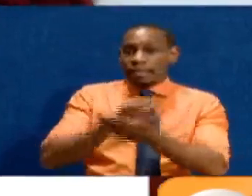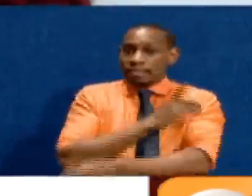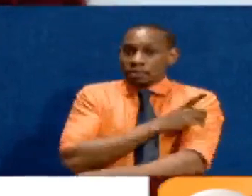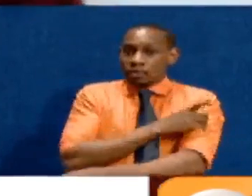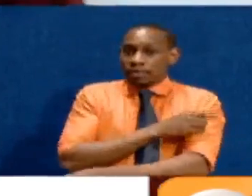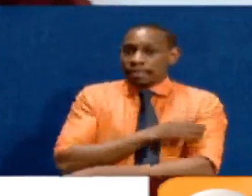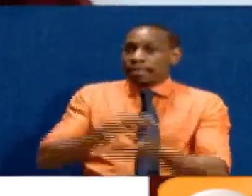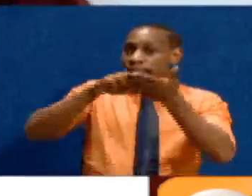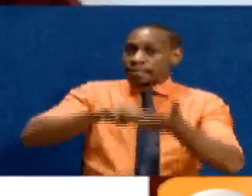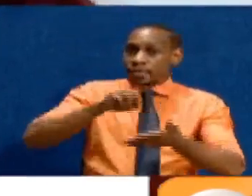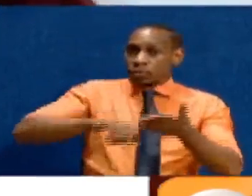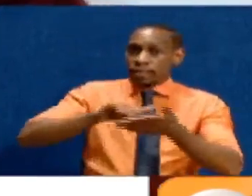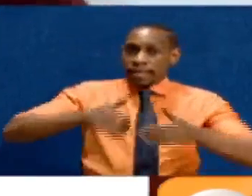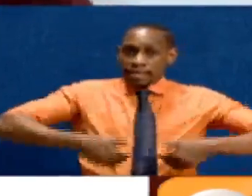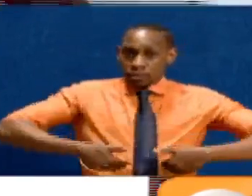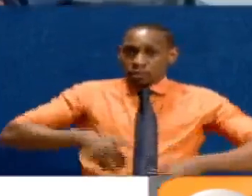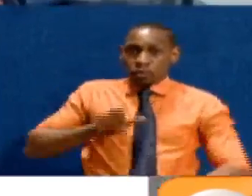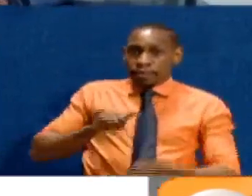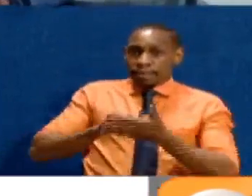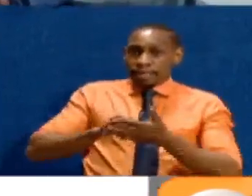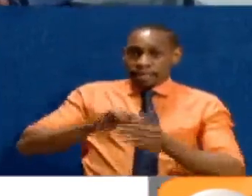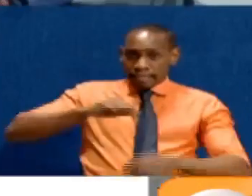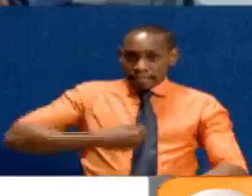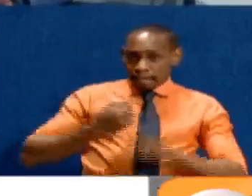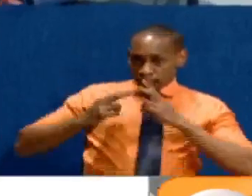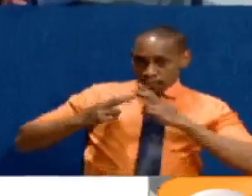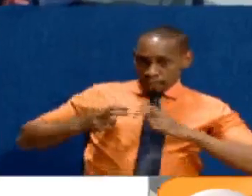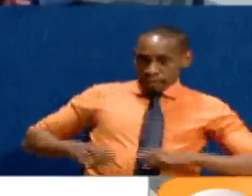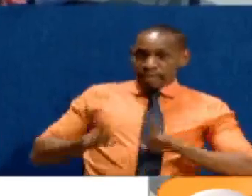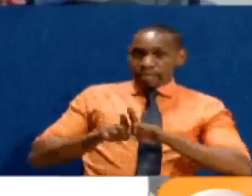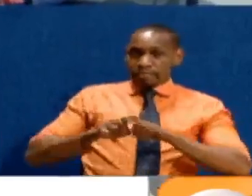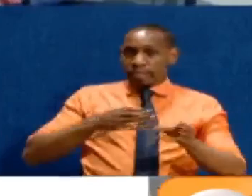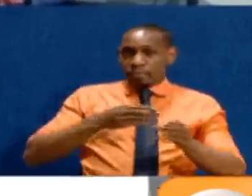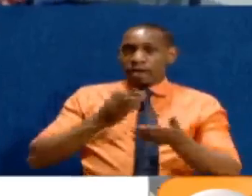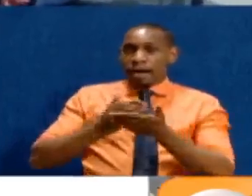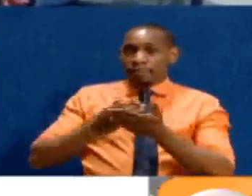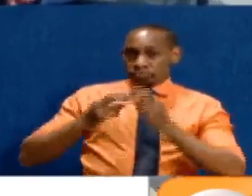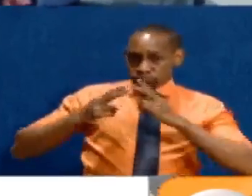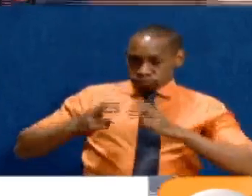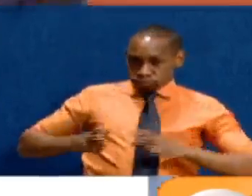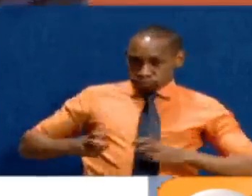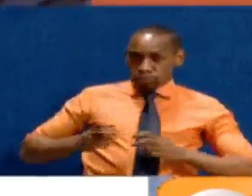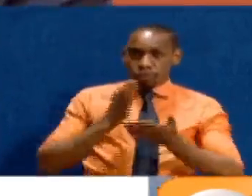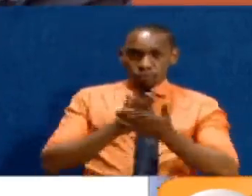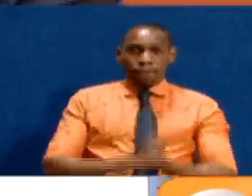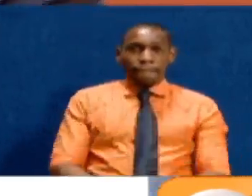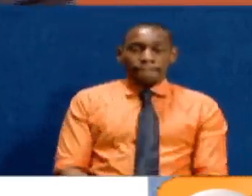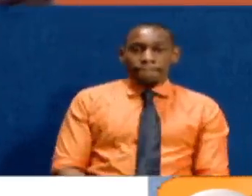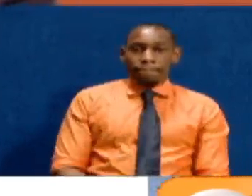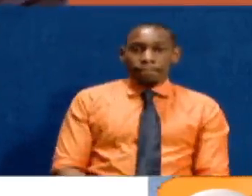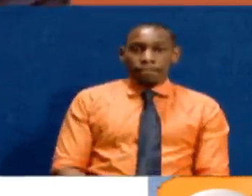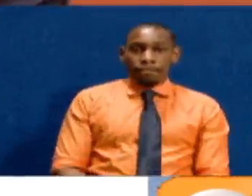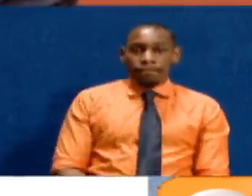Mwanzi insists on younger women still self-examining and going for a biopsy if needed. One of the things we